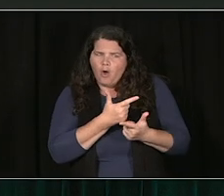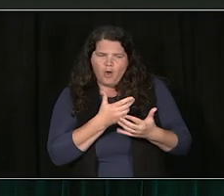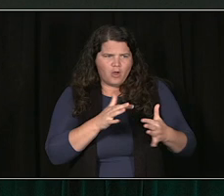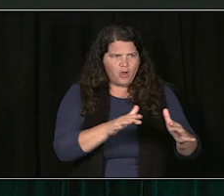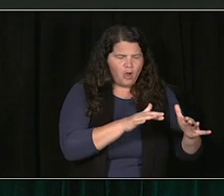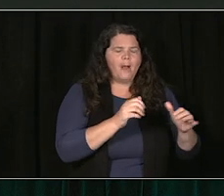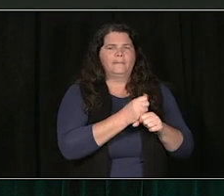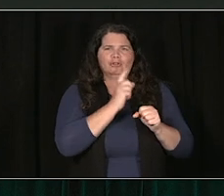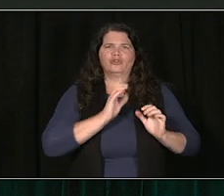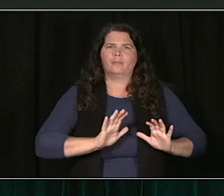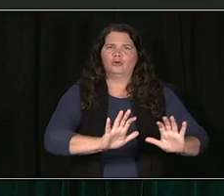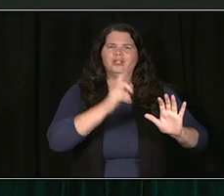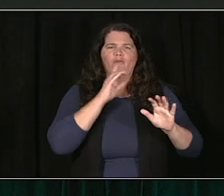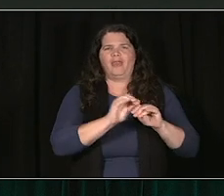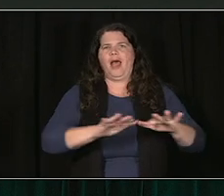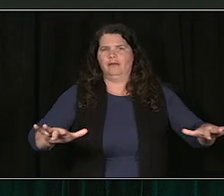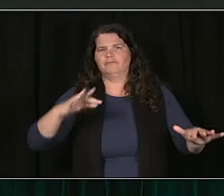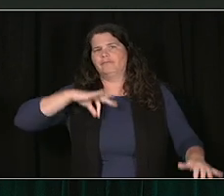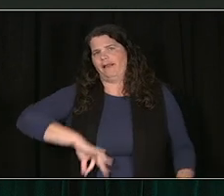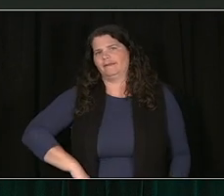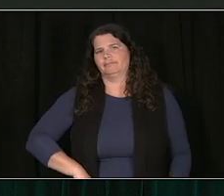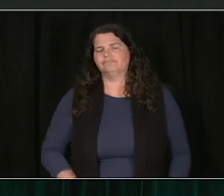to advance this for their own good.